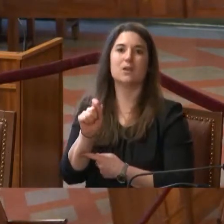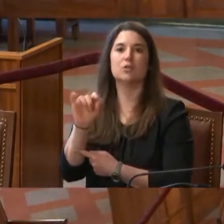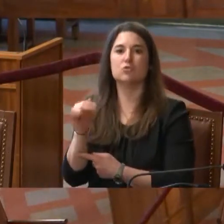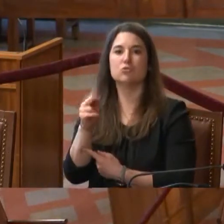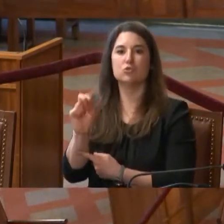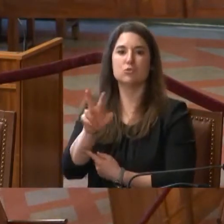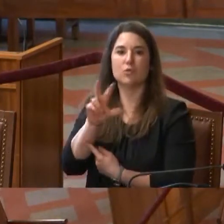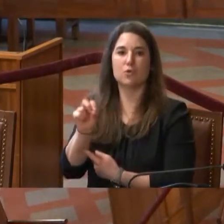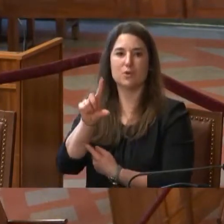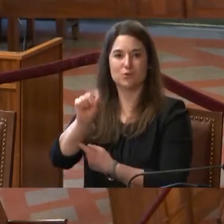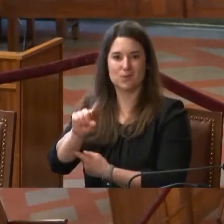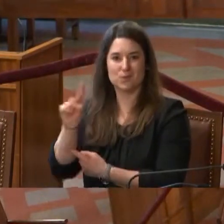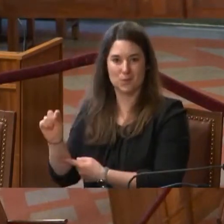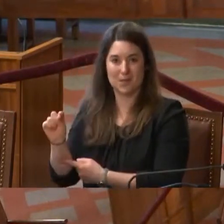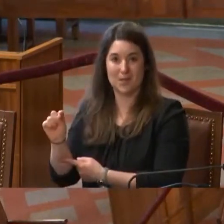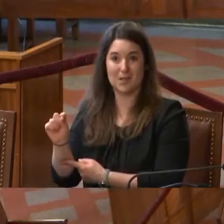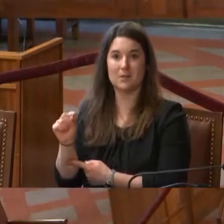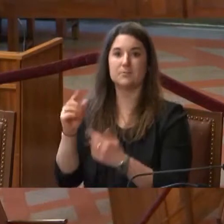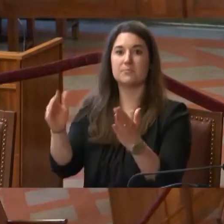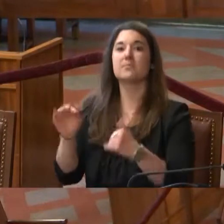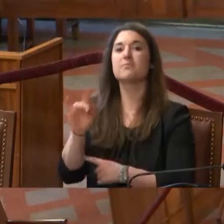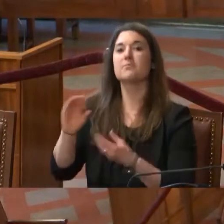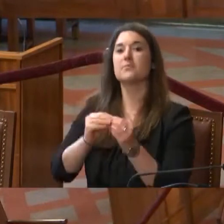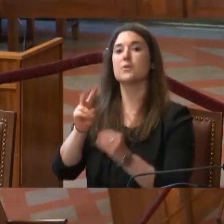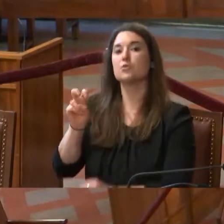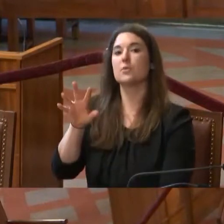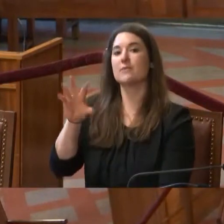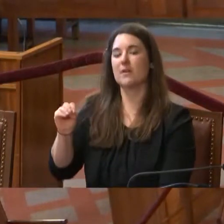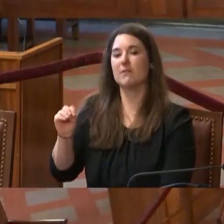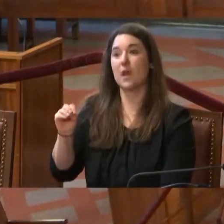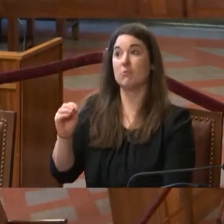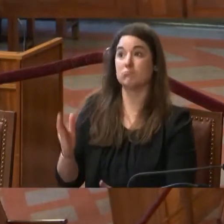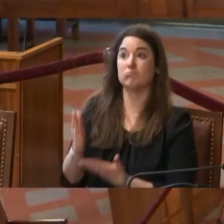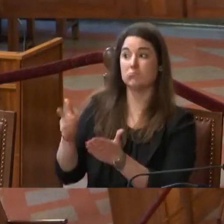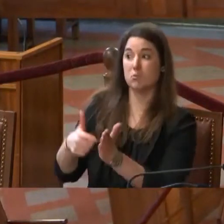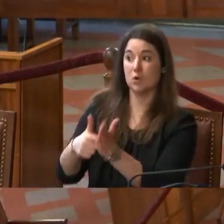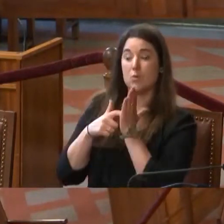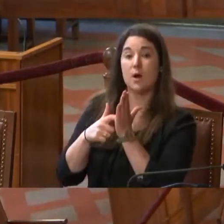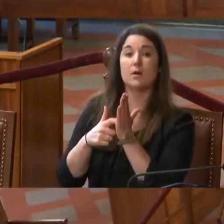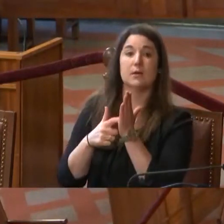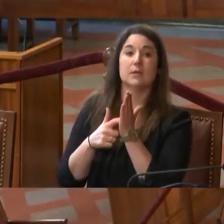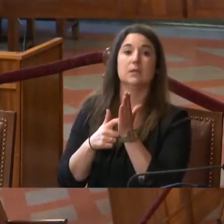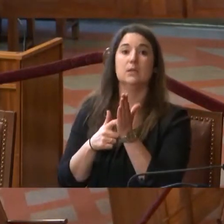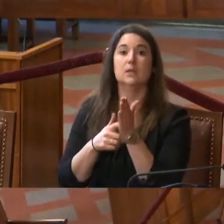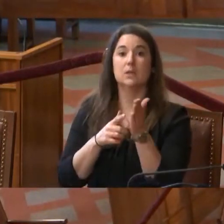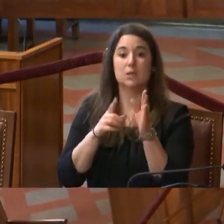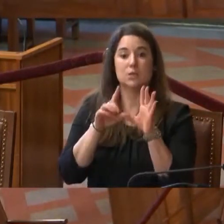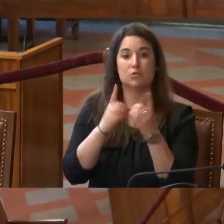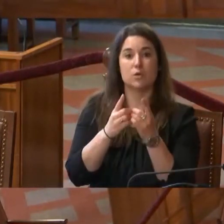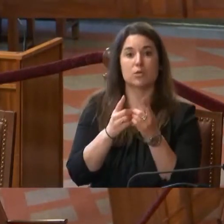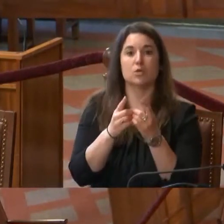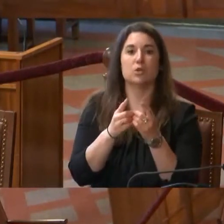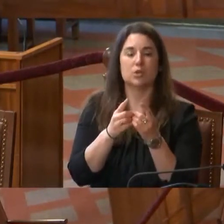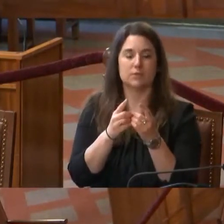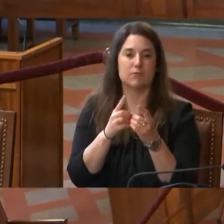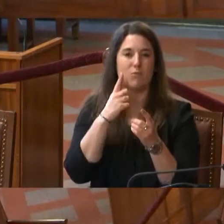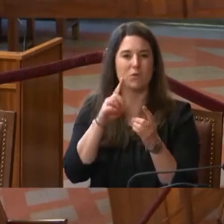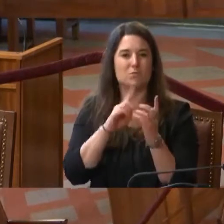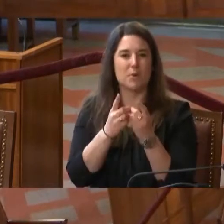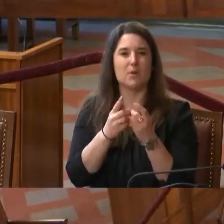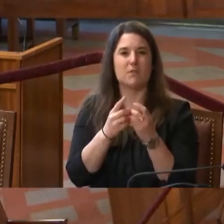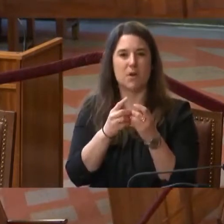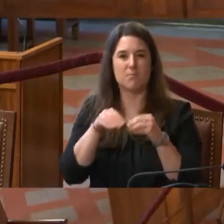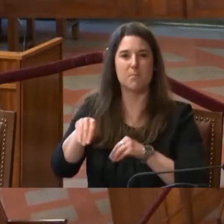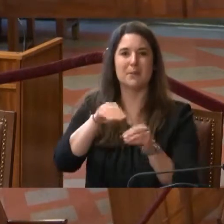June 30th, 2020. Bill Number 250. Resolution requiring the Director of the Department of Mobility and Infrastructure